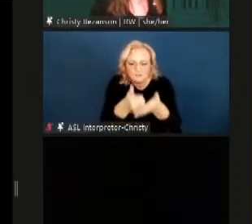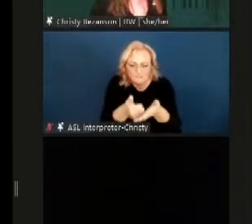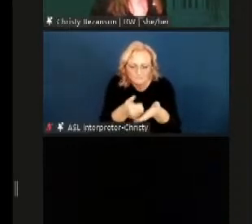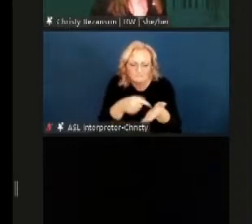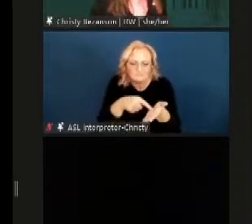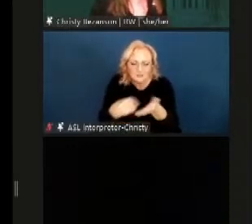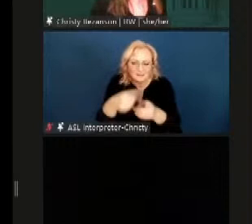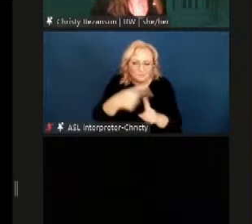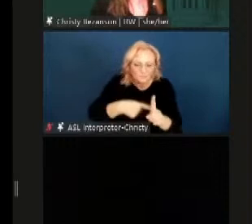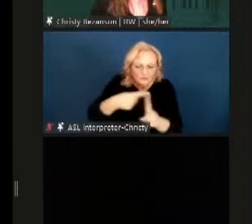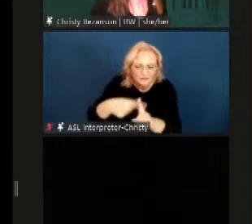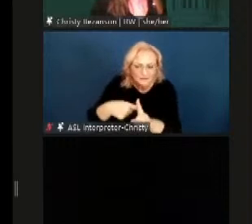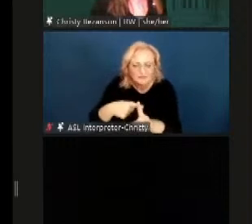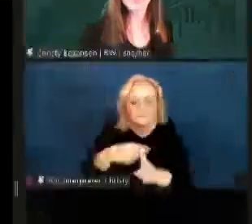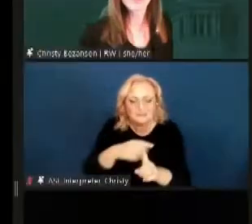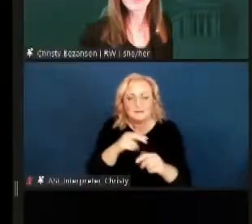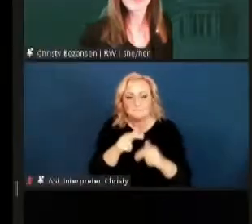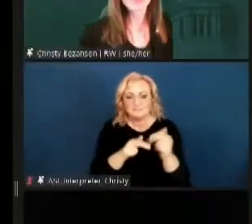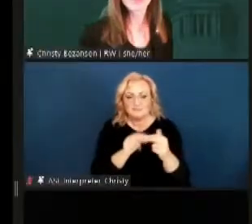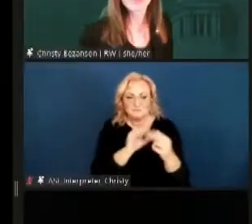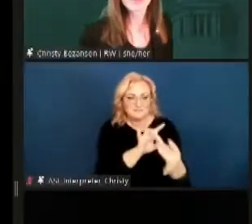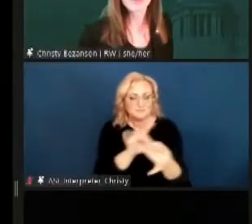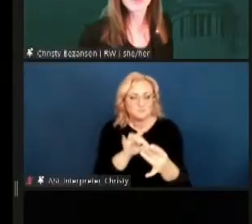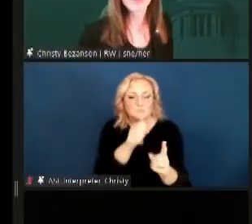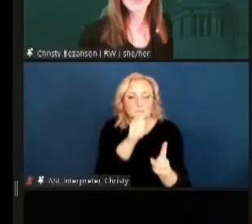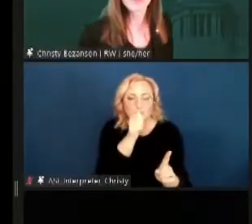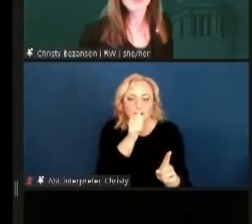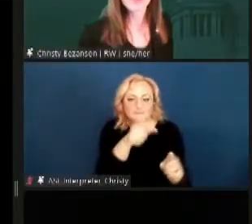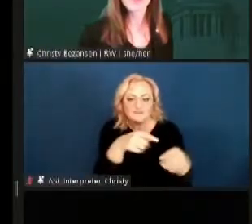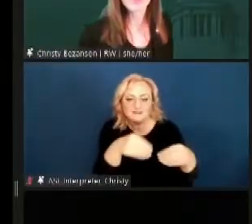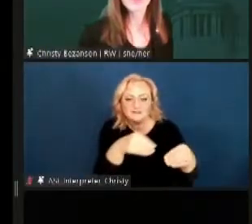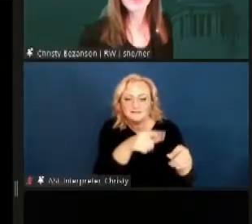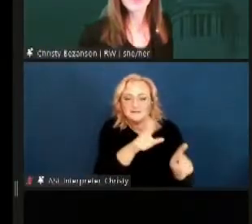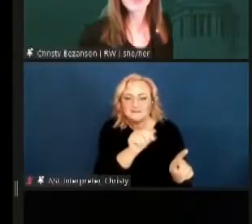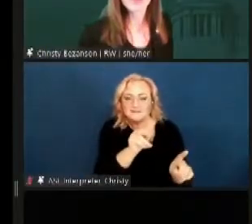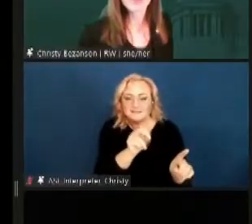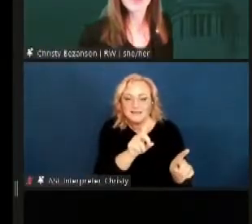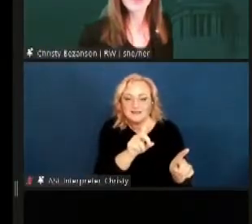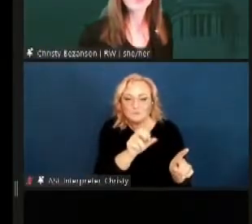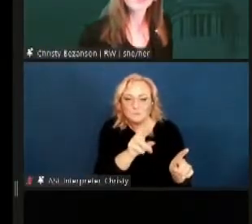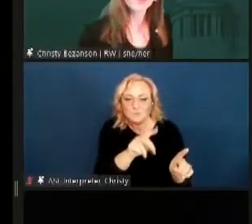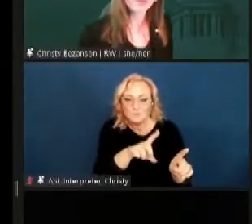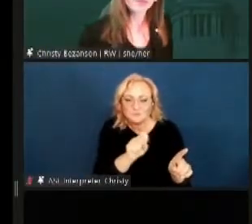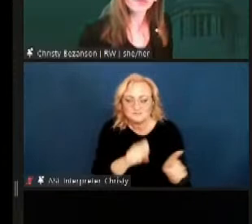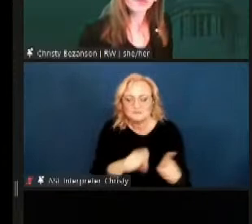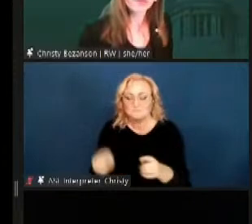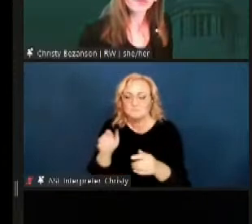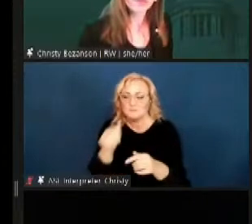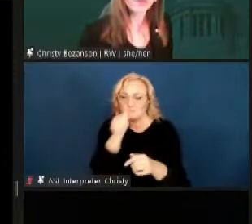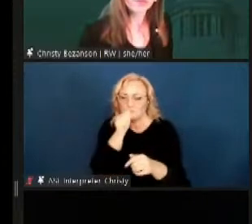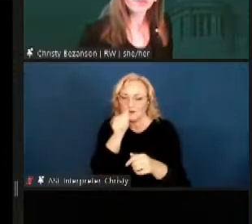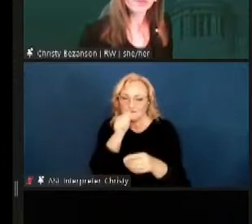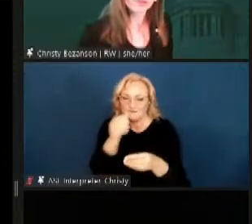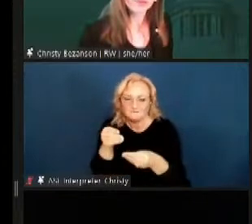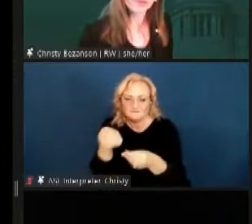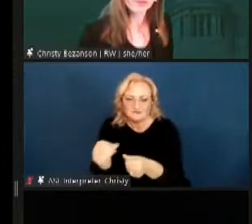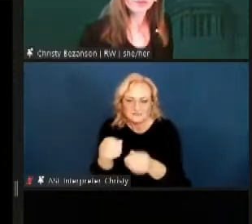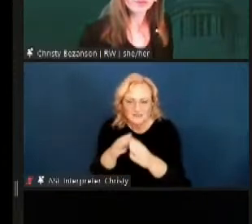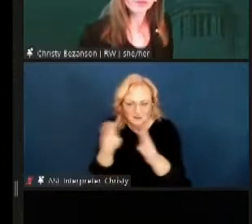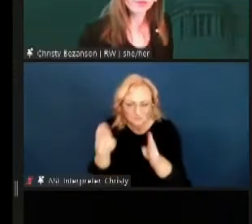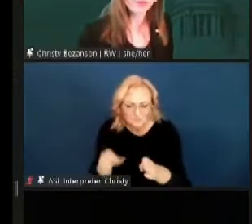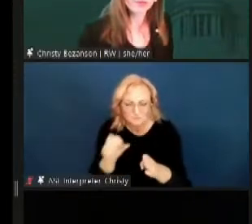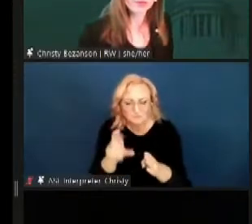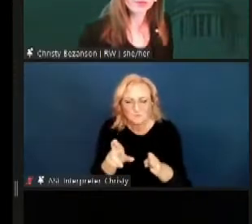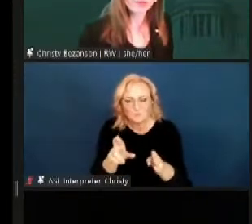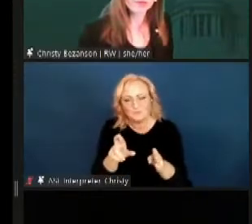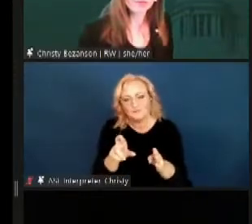develop relationships with private market landlords, the publicly funded housing, or those higher maybe levels of service